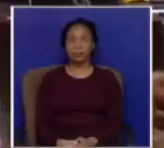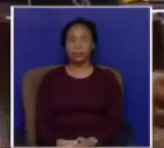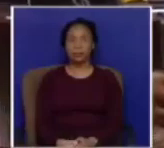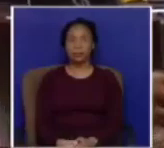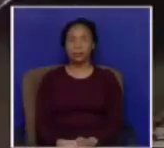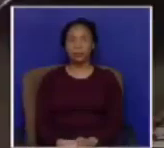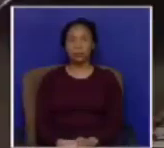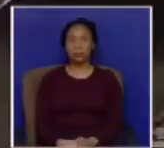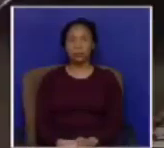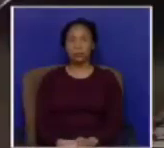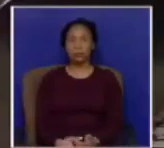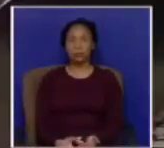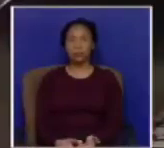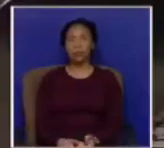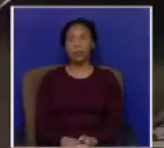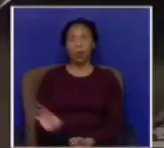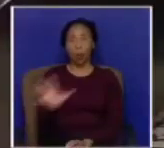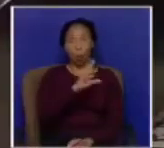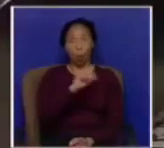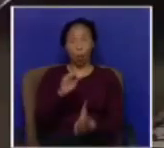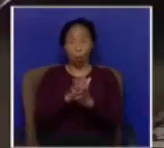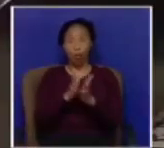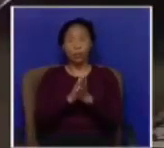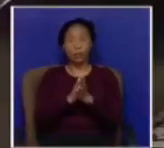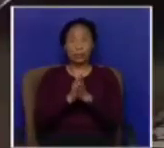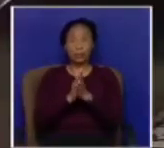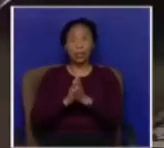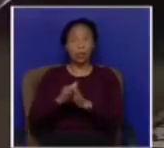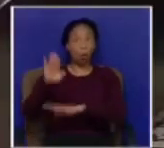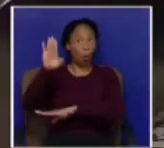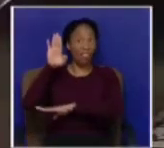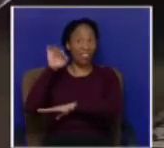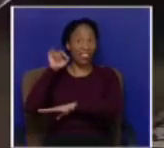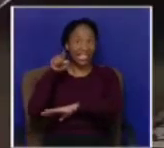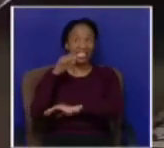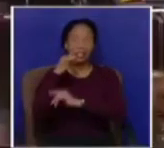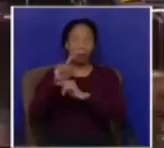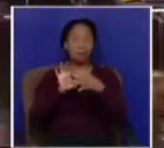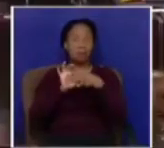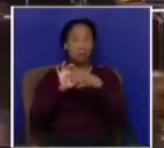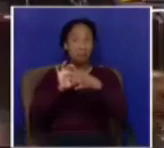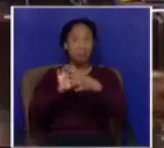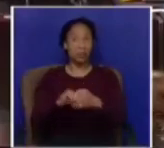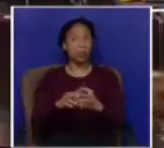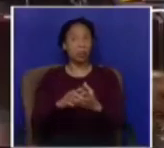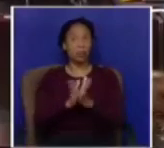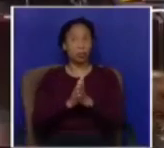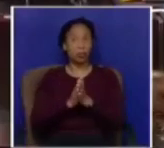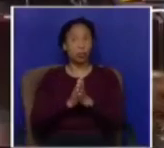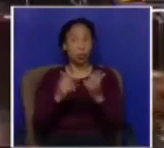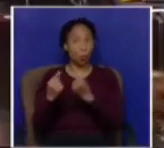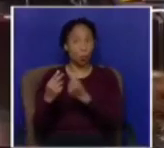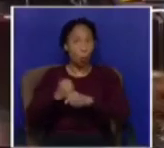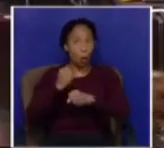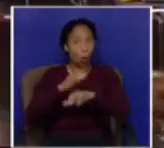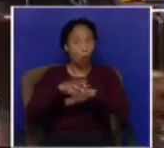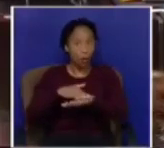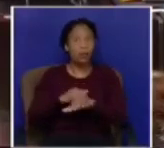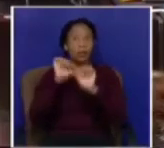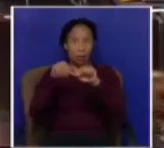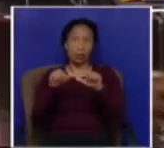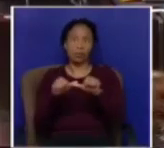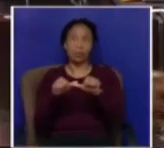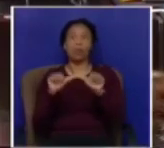Do all of you consider the oath to be binding on your conscience? You may then proceed to read the